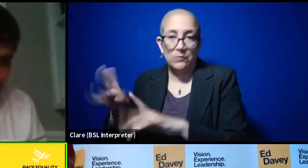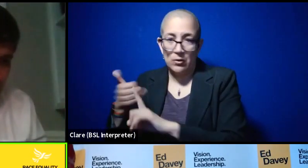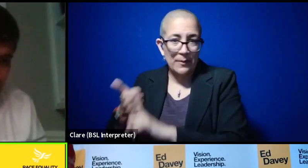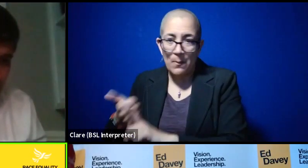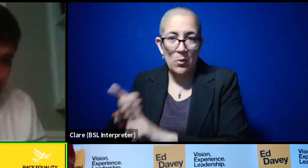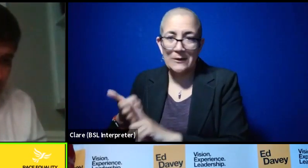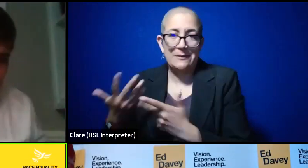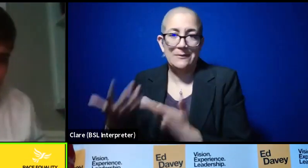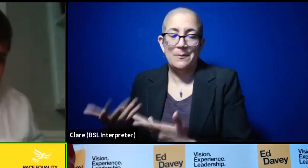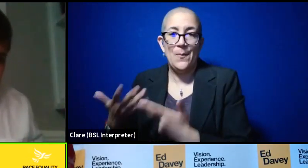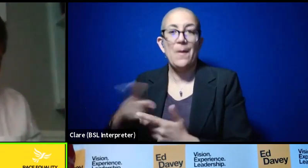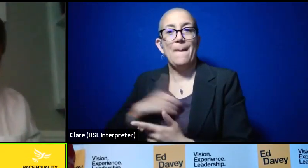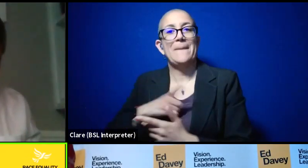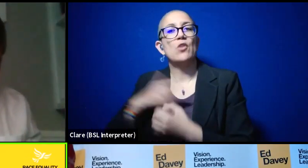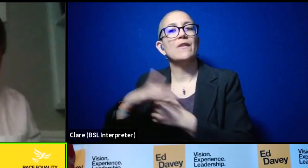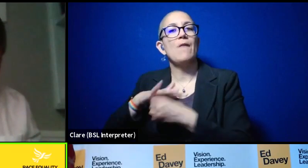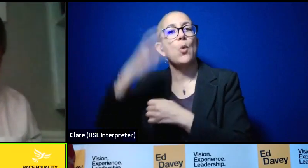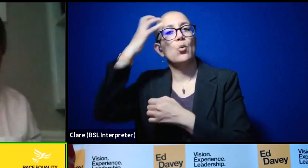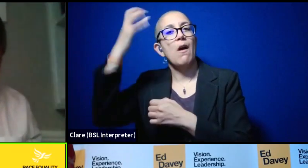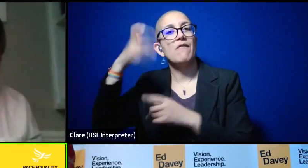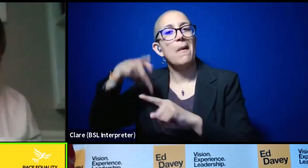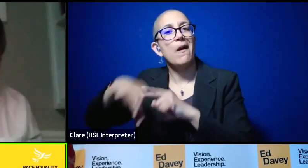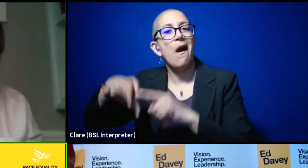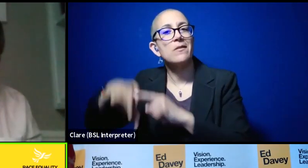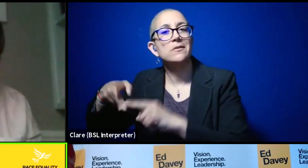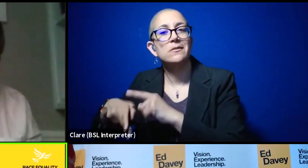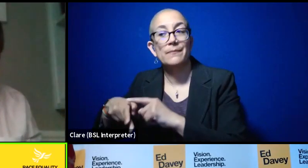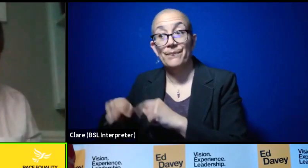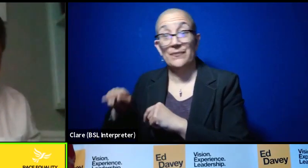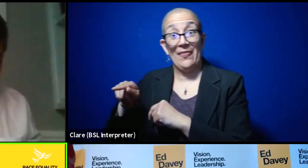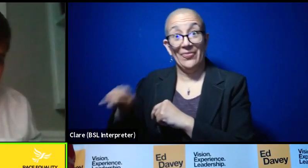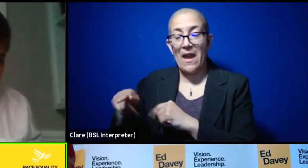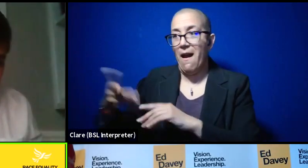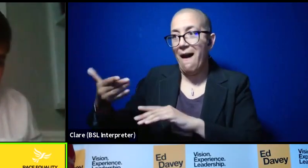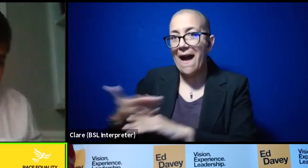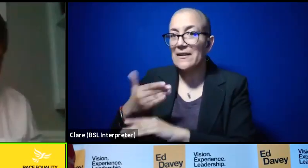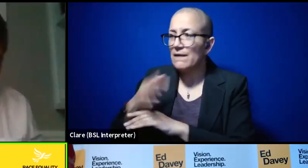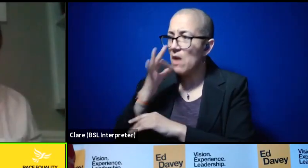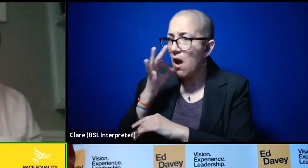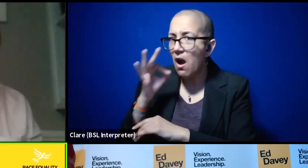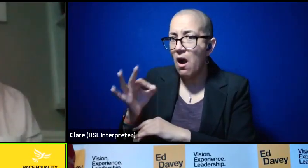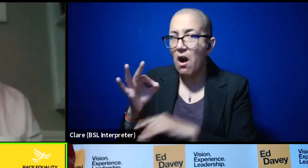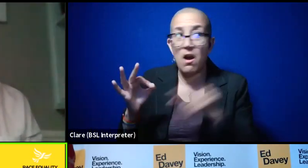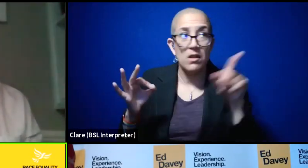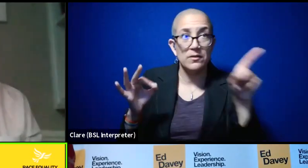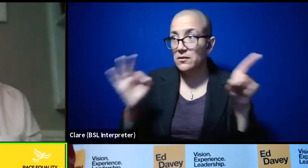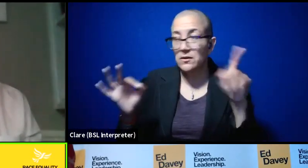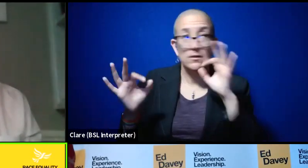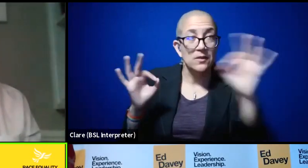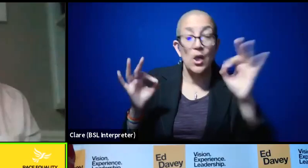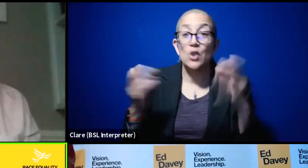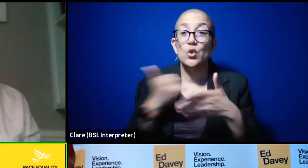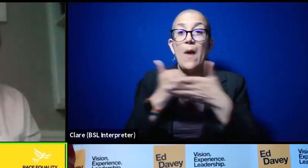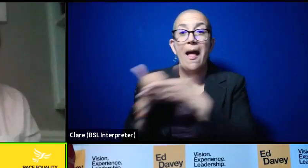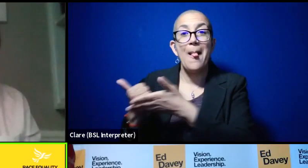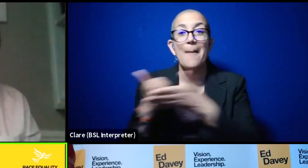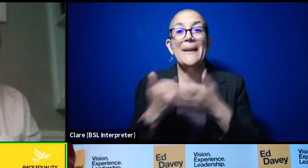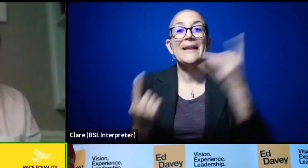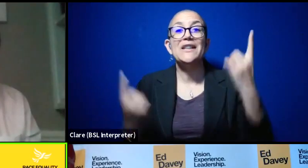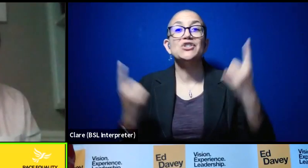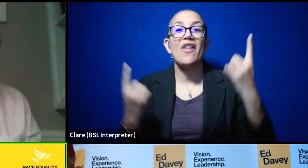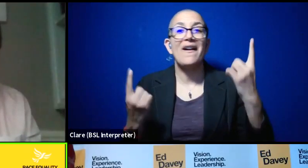now because of local government cuts, and that they are actively asked to help each other. And you create a dynamic